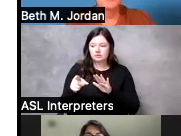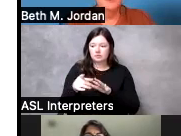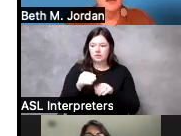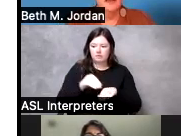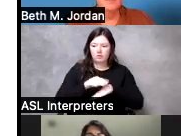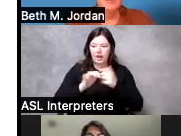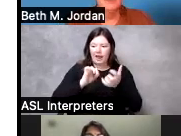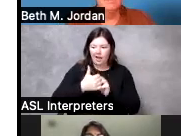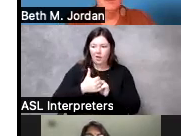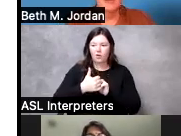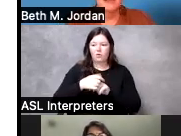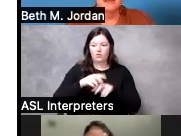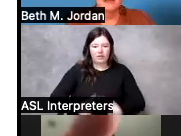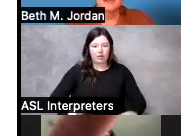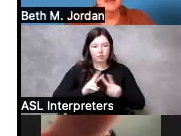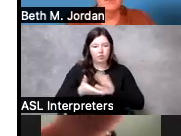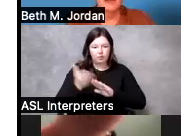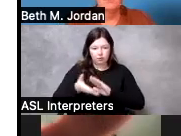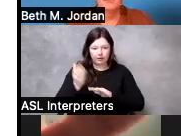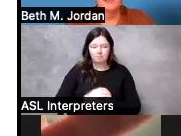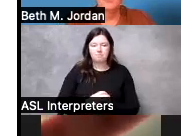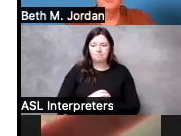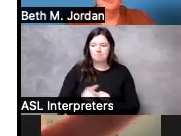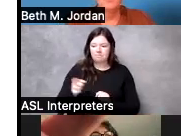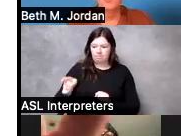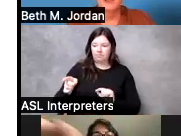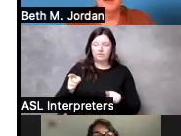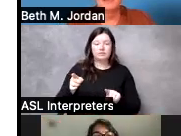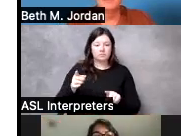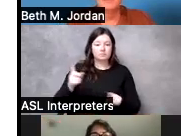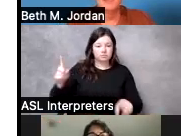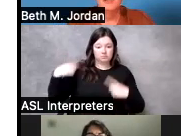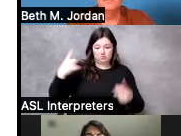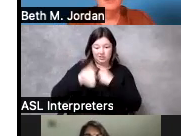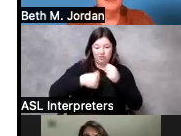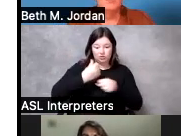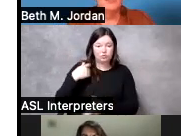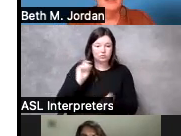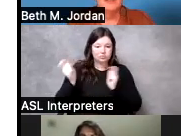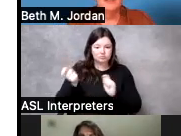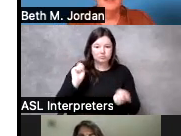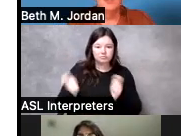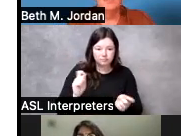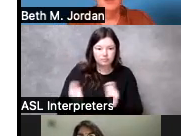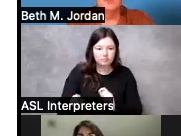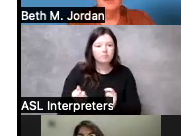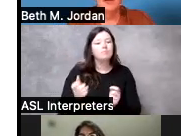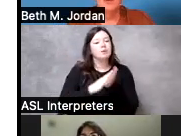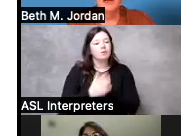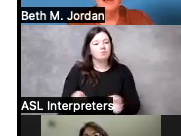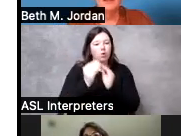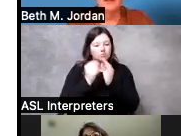practice. These have been revised extensively over the years to become more expansive. For example, you can see the addition of mental